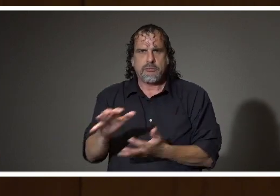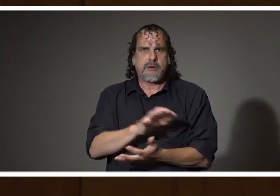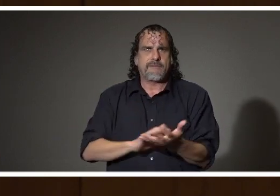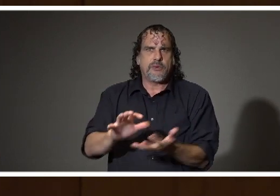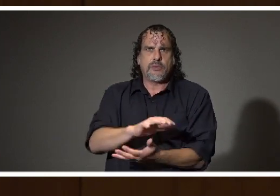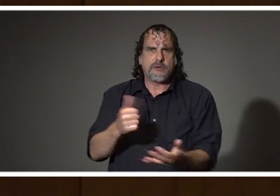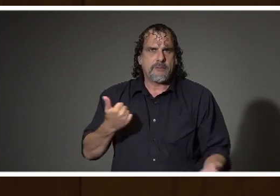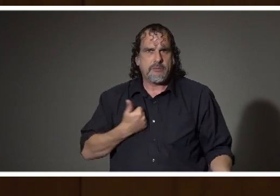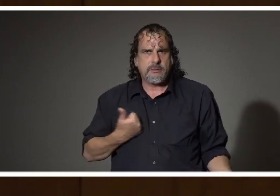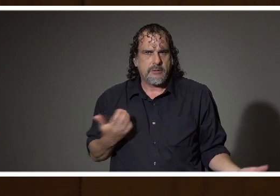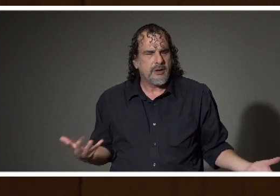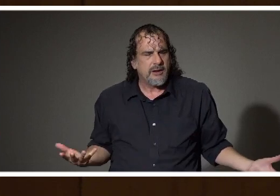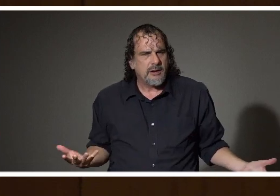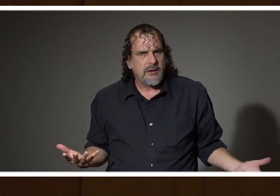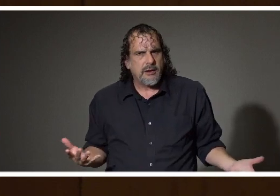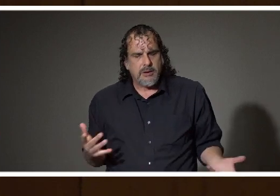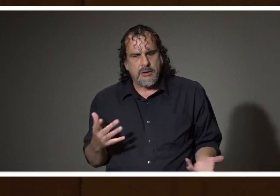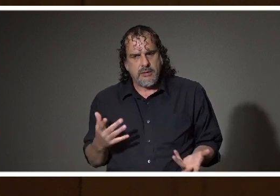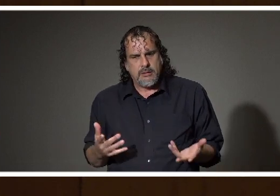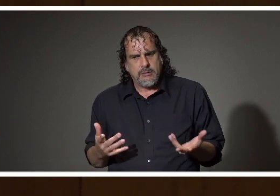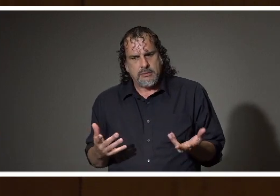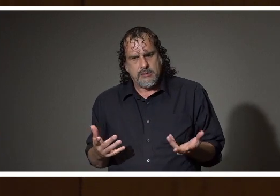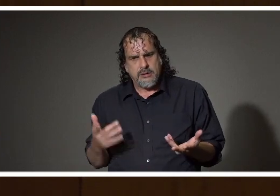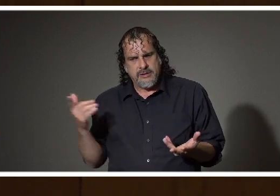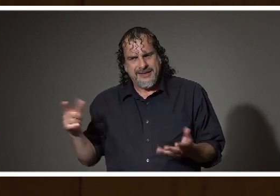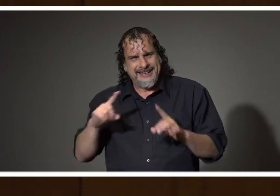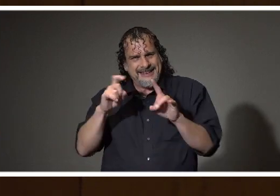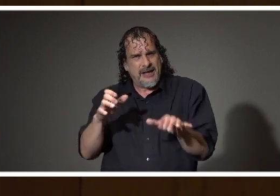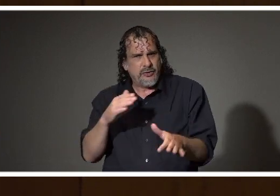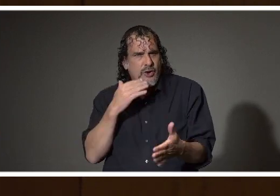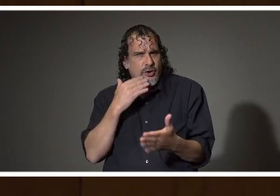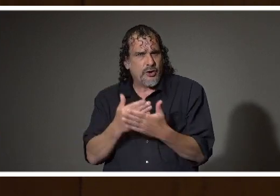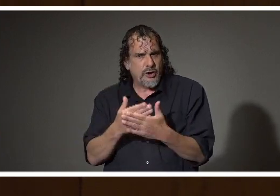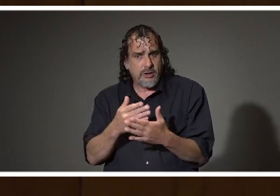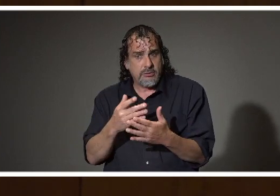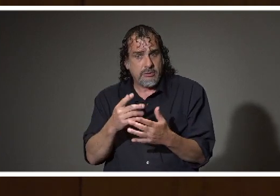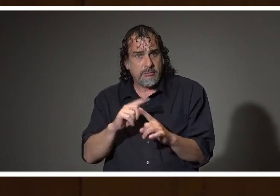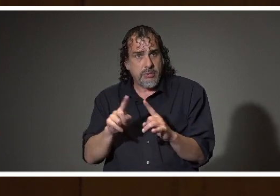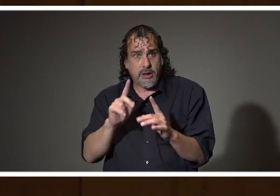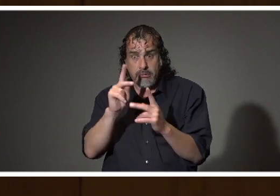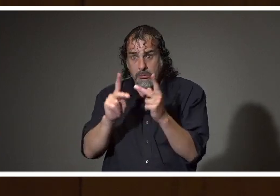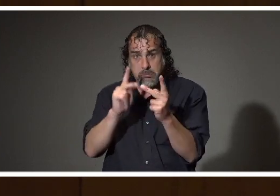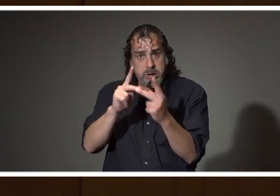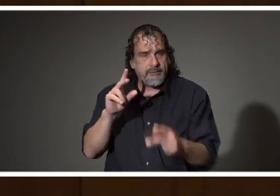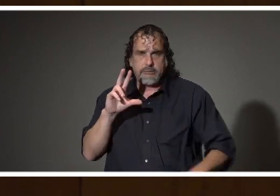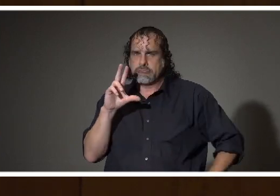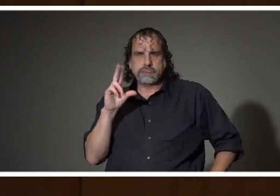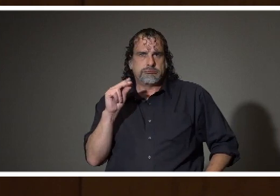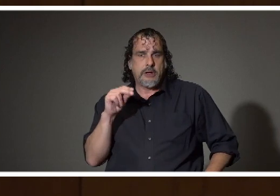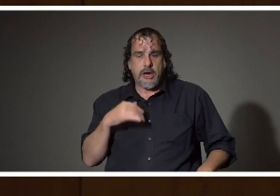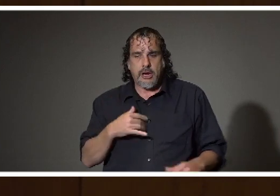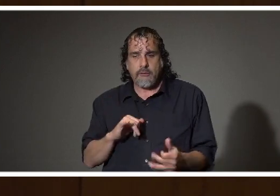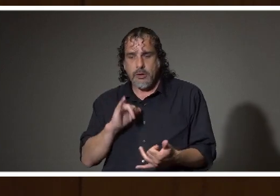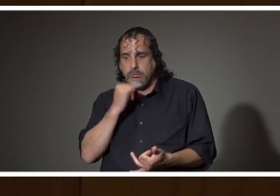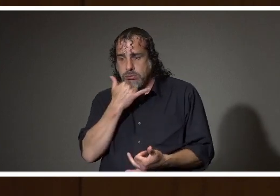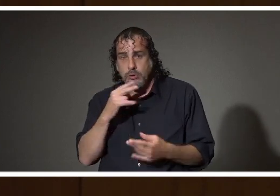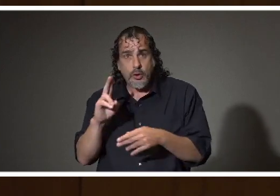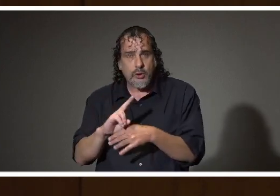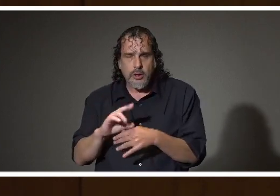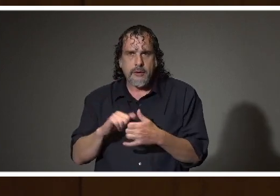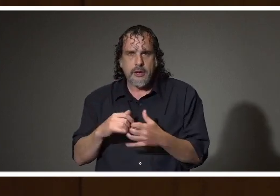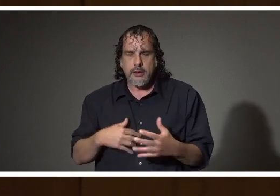because they're probably going to be pretty good tests, but they're not perfect tests, and if we misuse them, it'll actually cause more